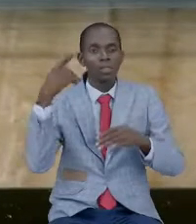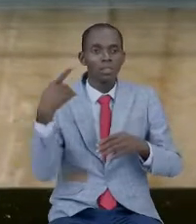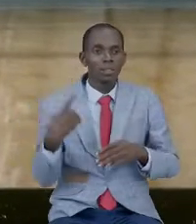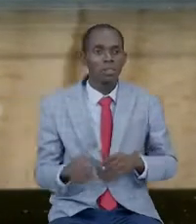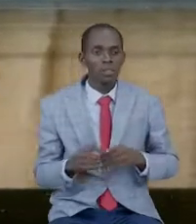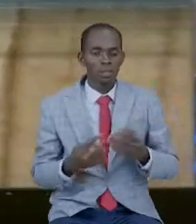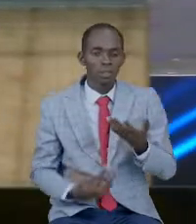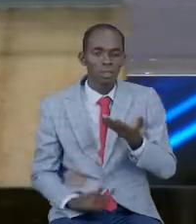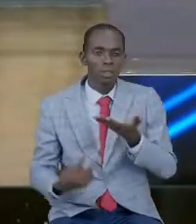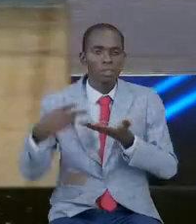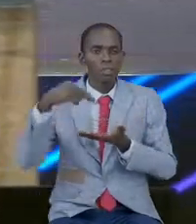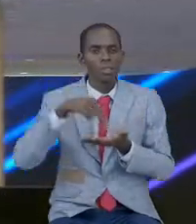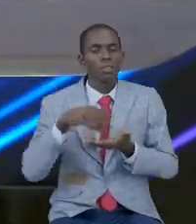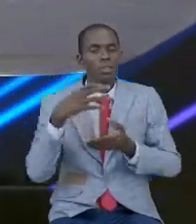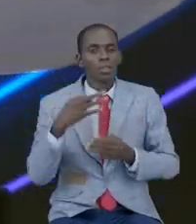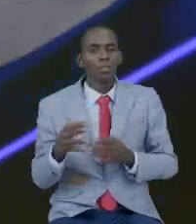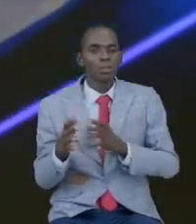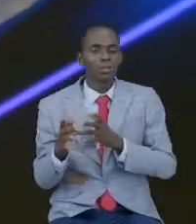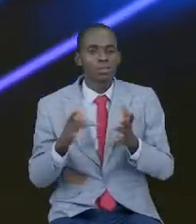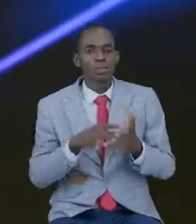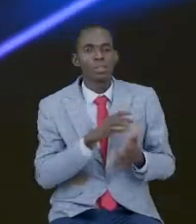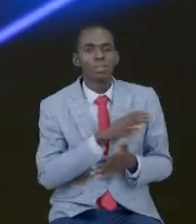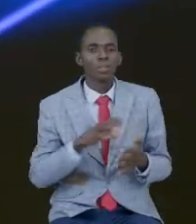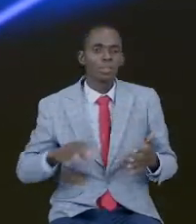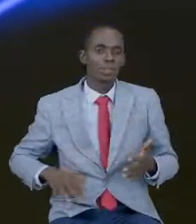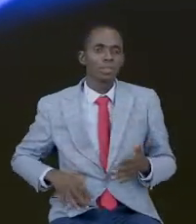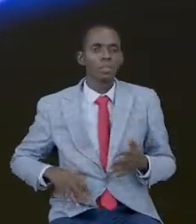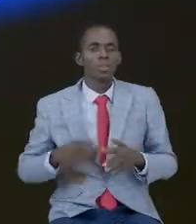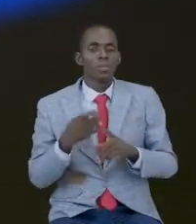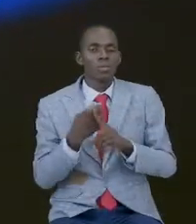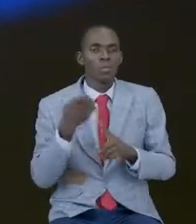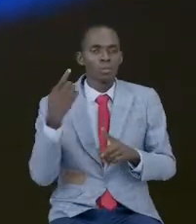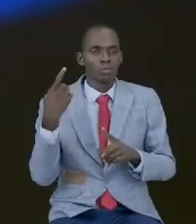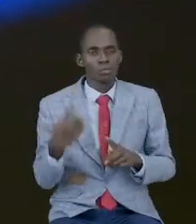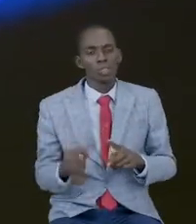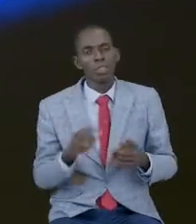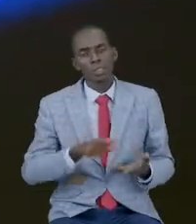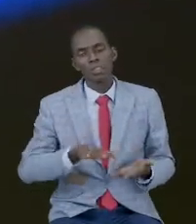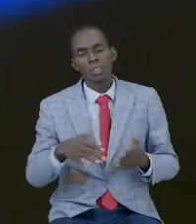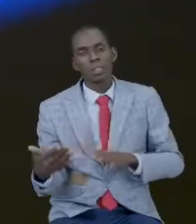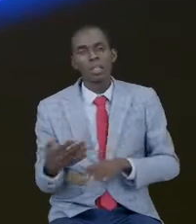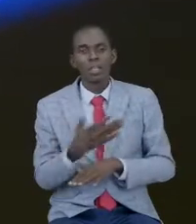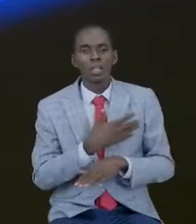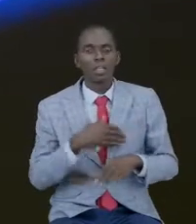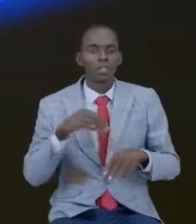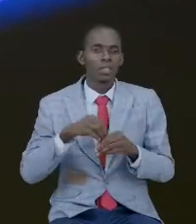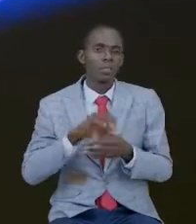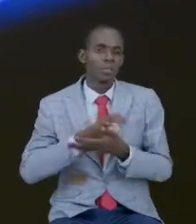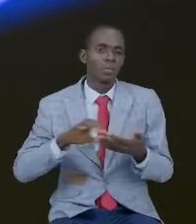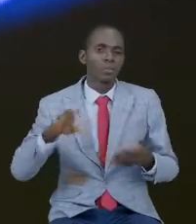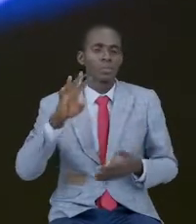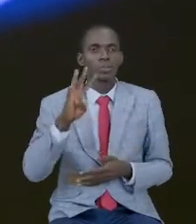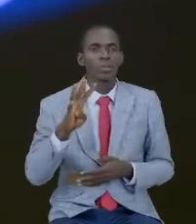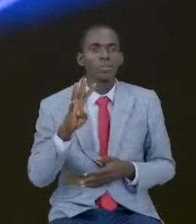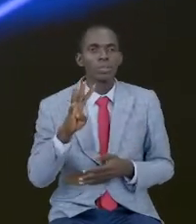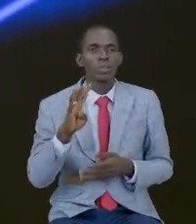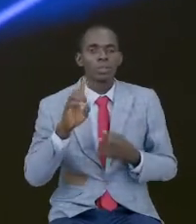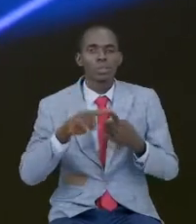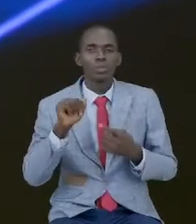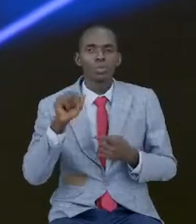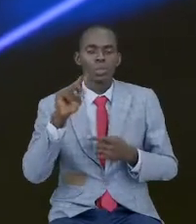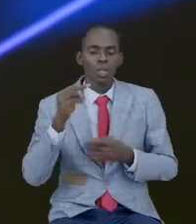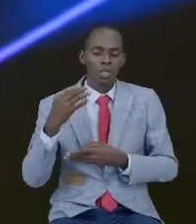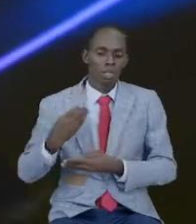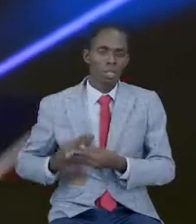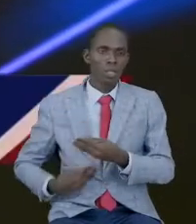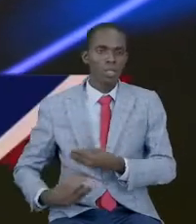of Jesus Christ from the dead. And then in verse 4, to an